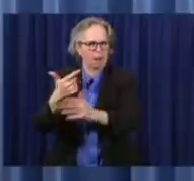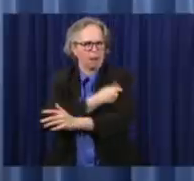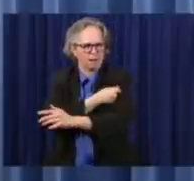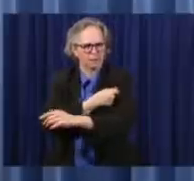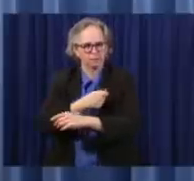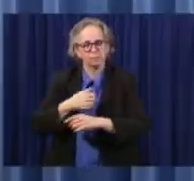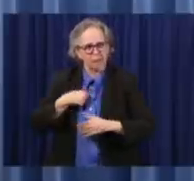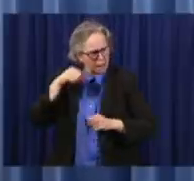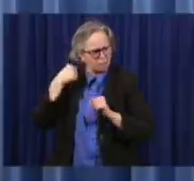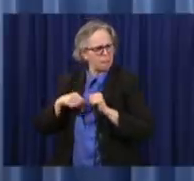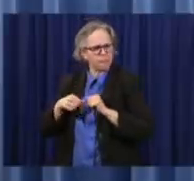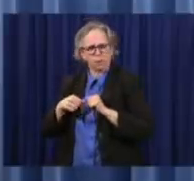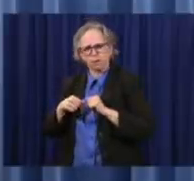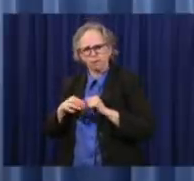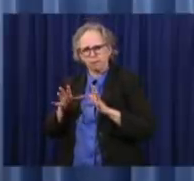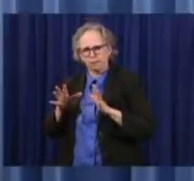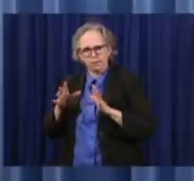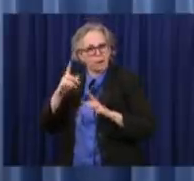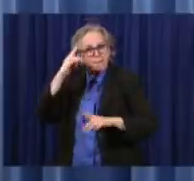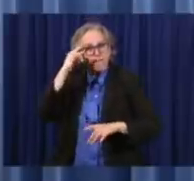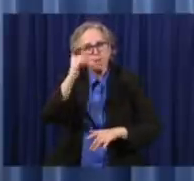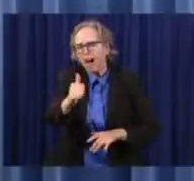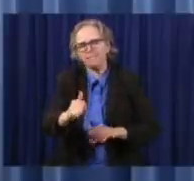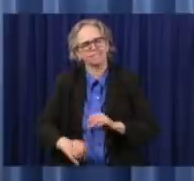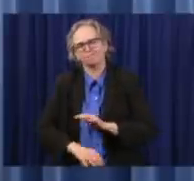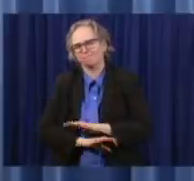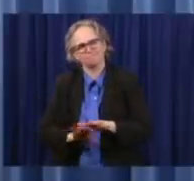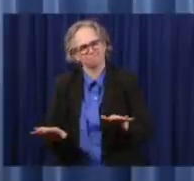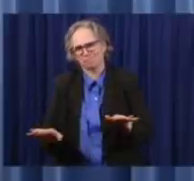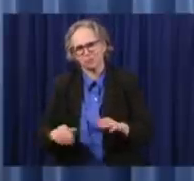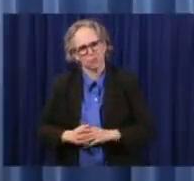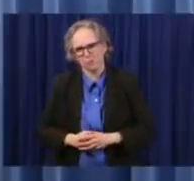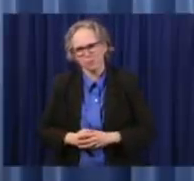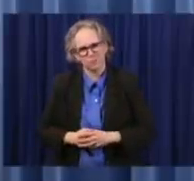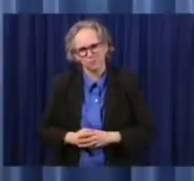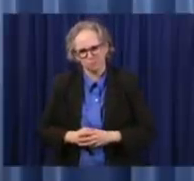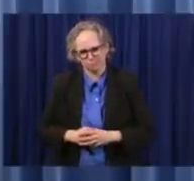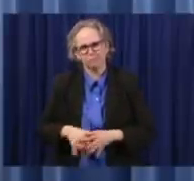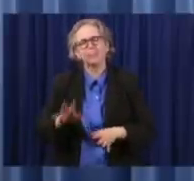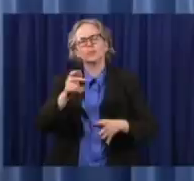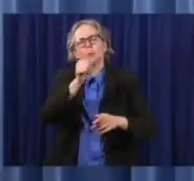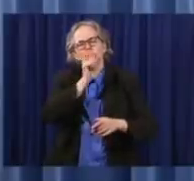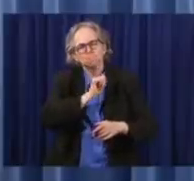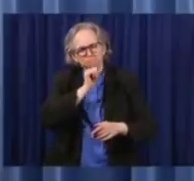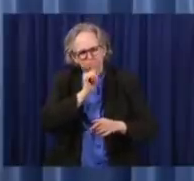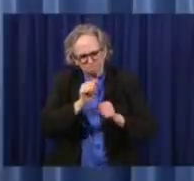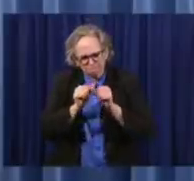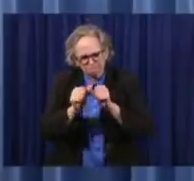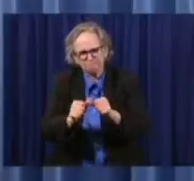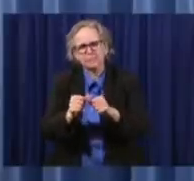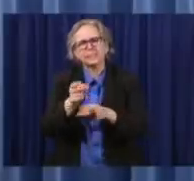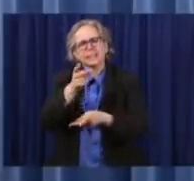to continue to do what we need to do.